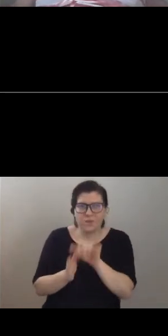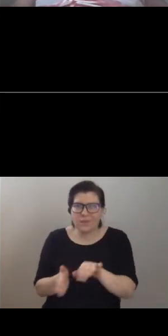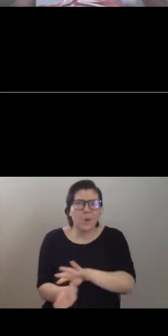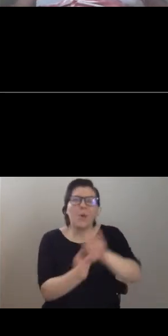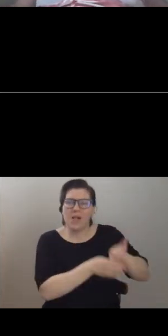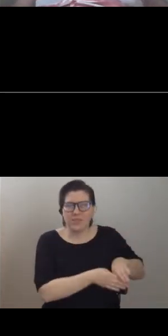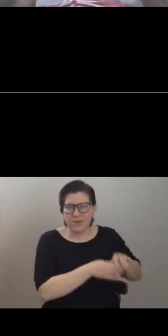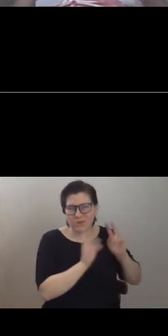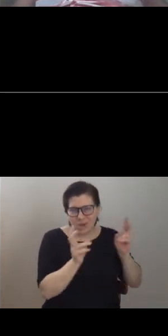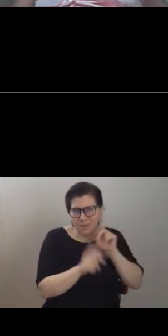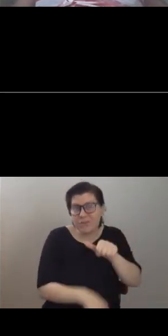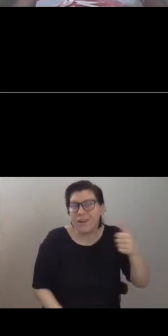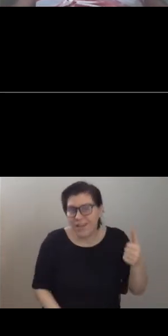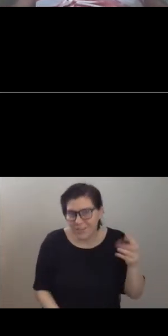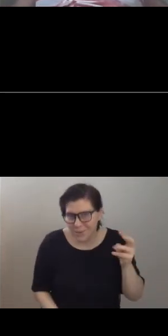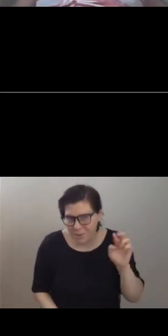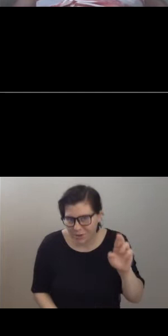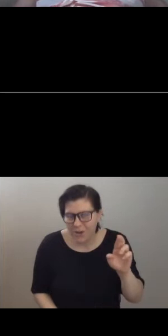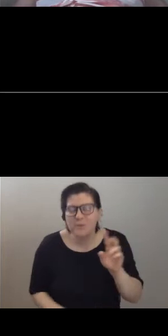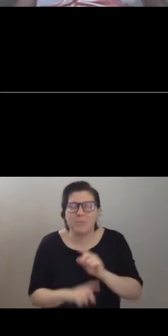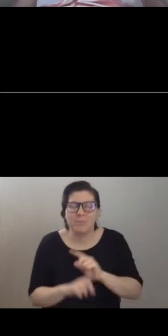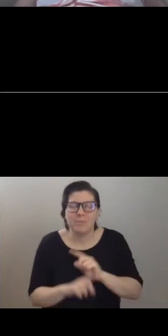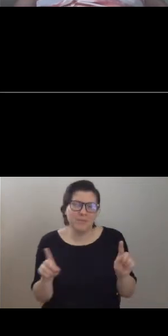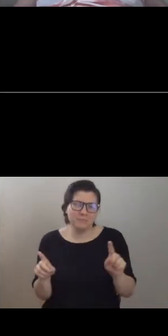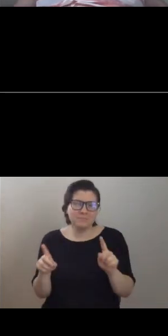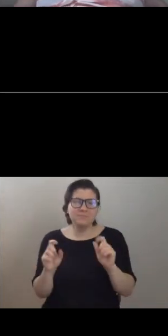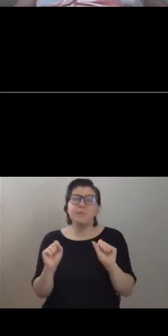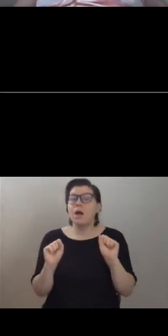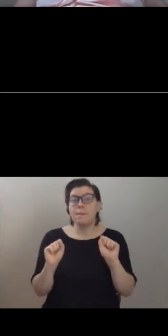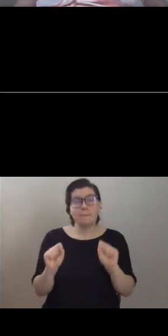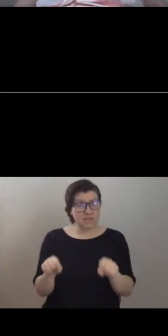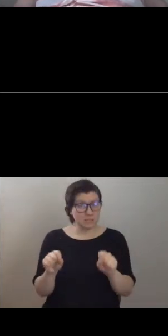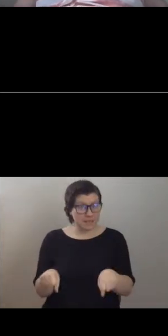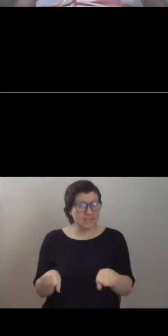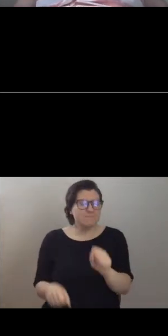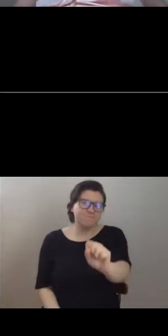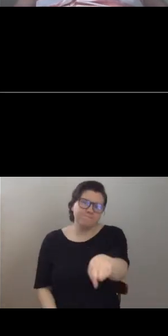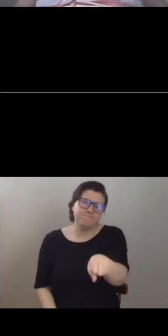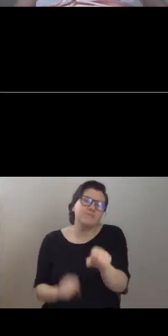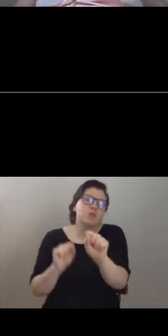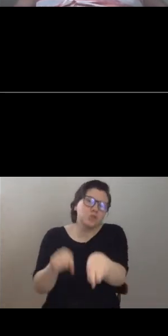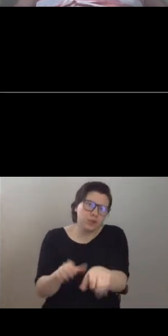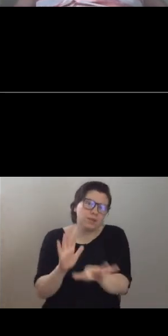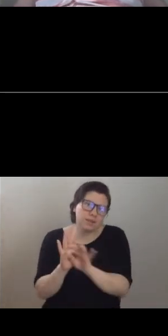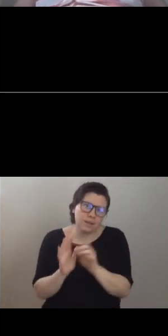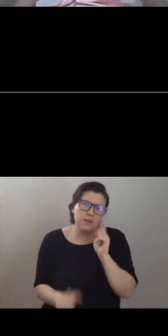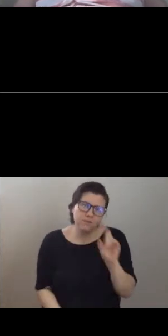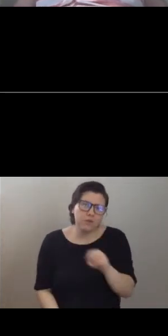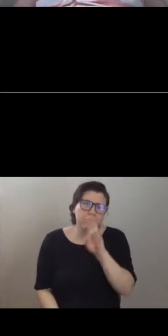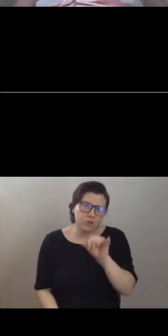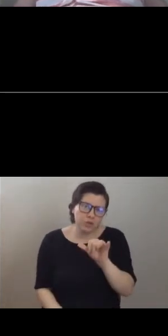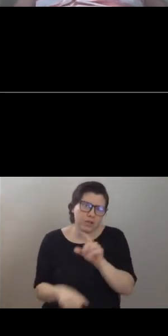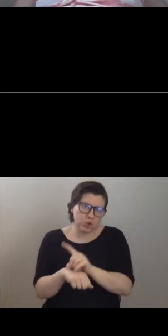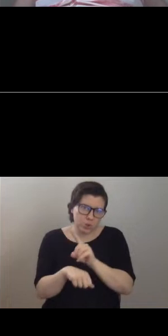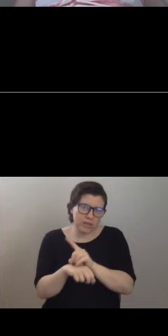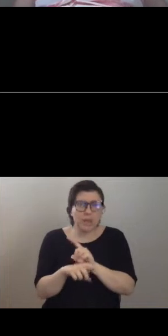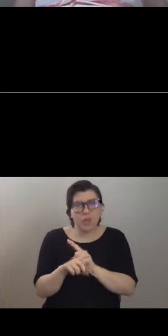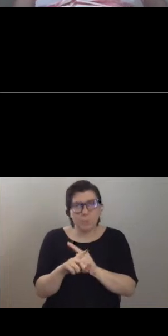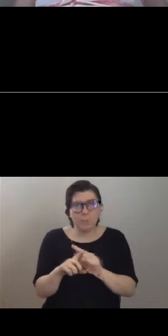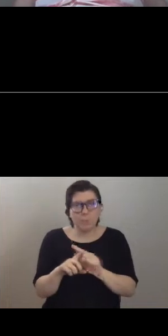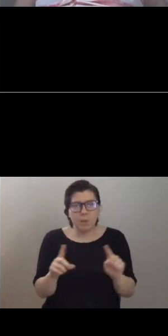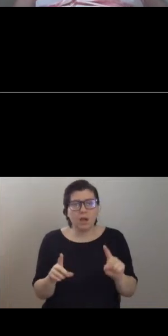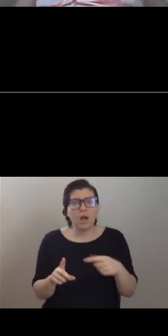for another webinar. But so the possibility is, yes, you could be selected for jury duty, but I have